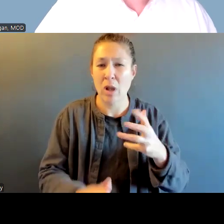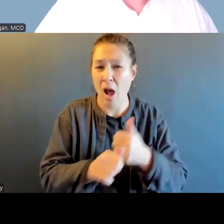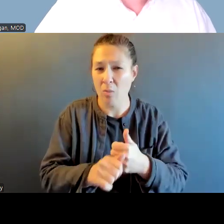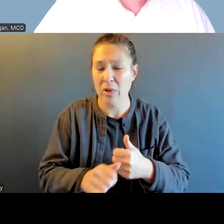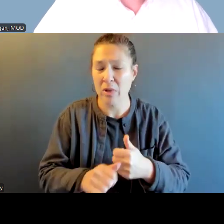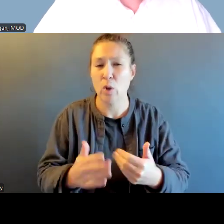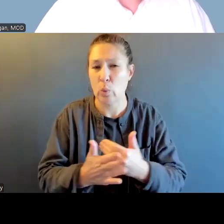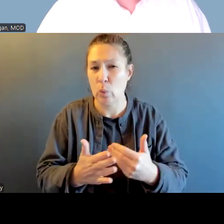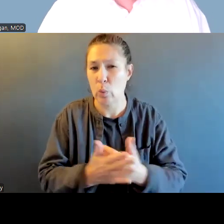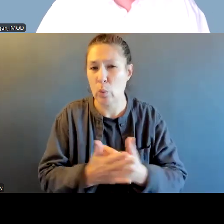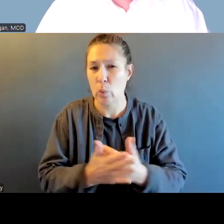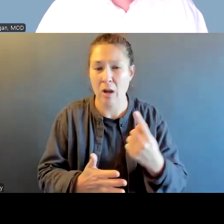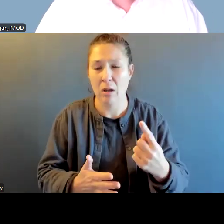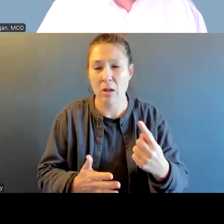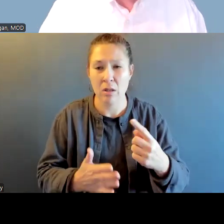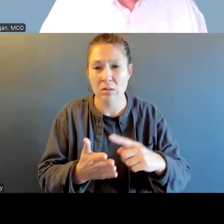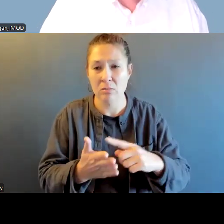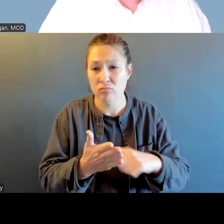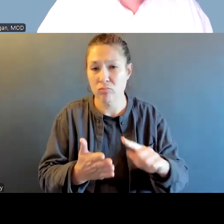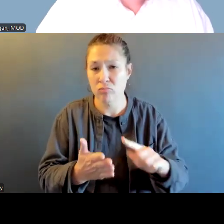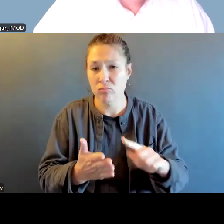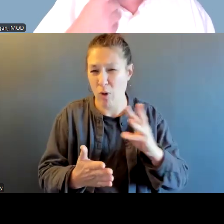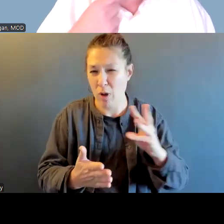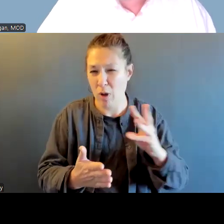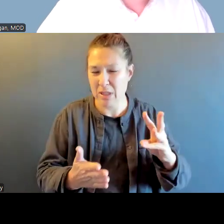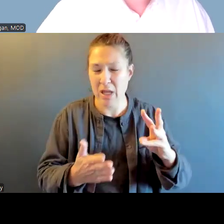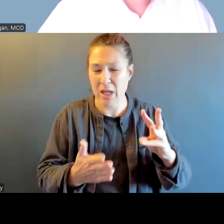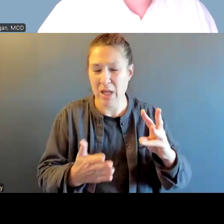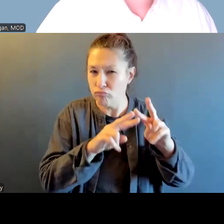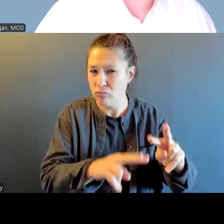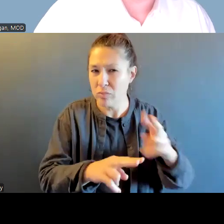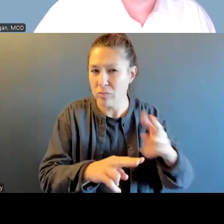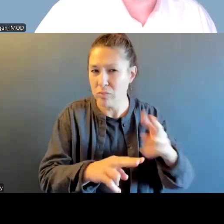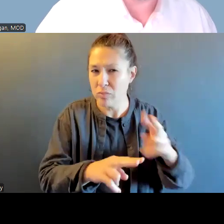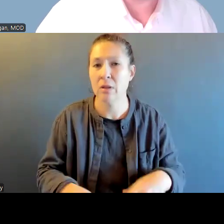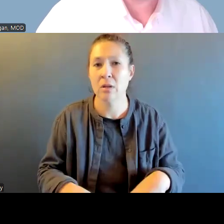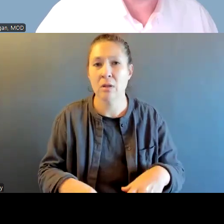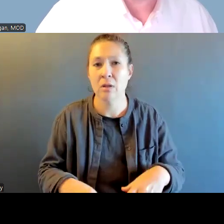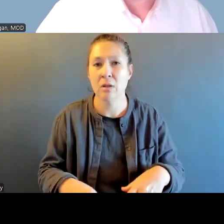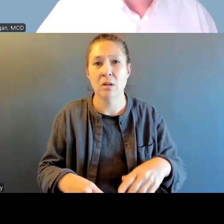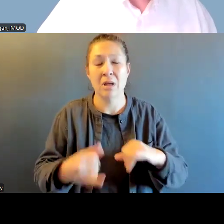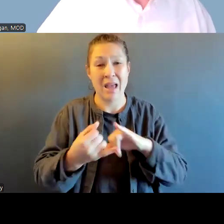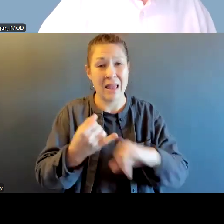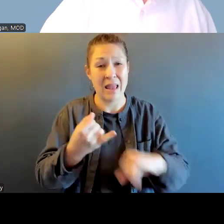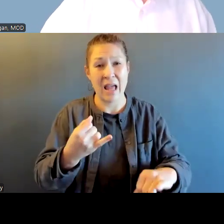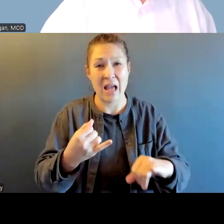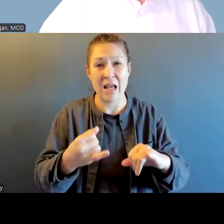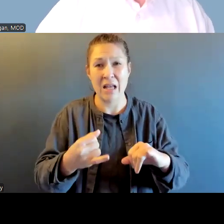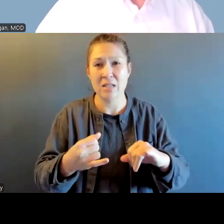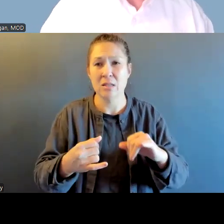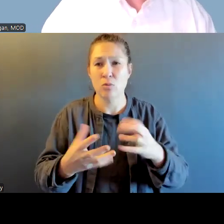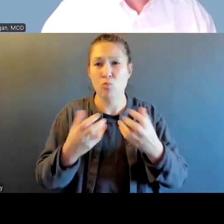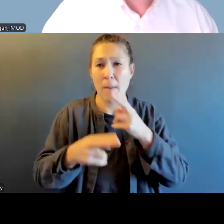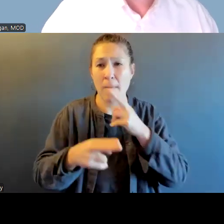information. So peruse our website every so often to take that. And finally, what I would like to offer before we open up for